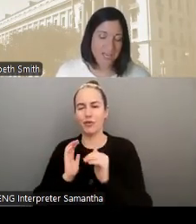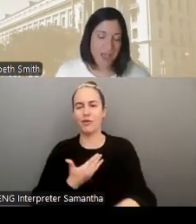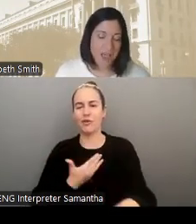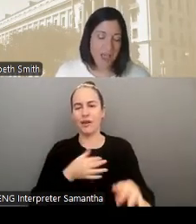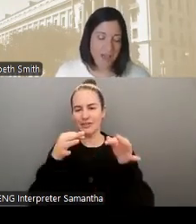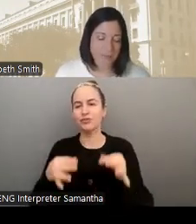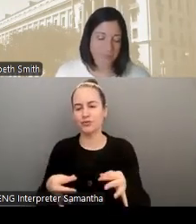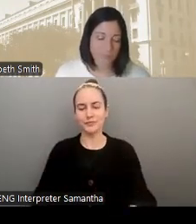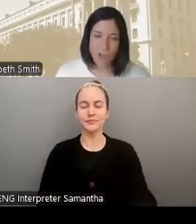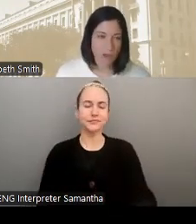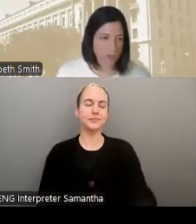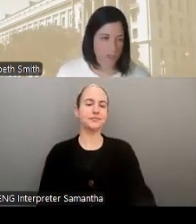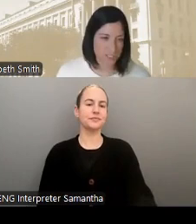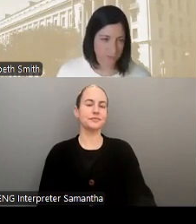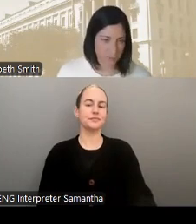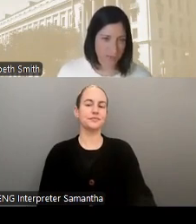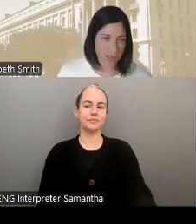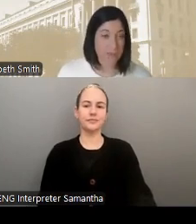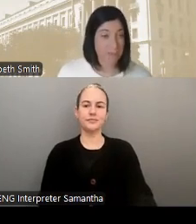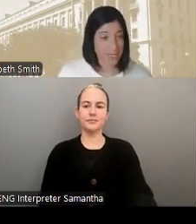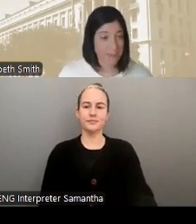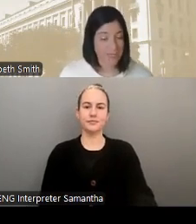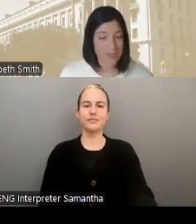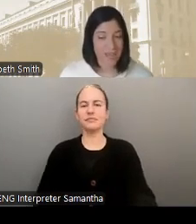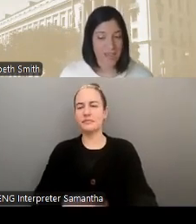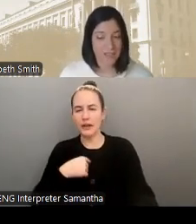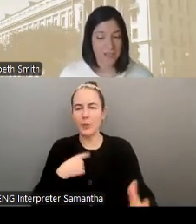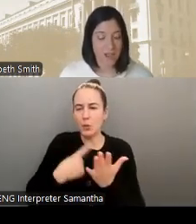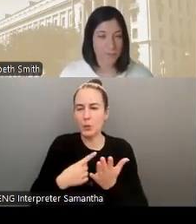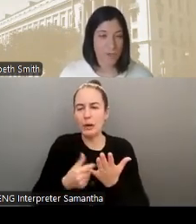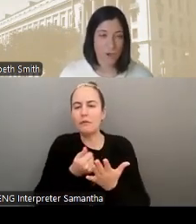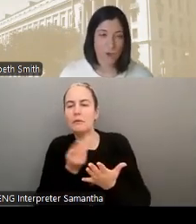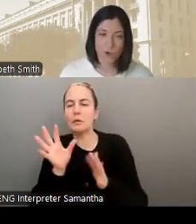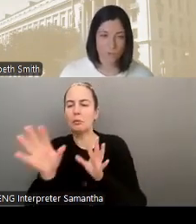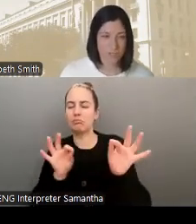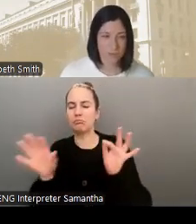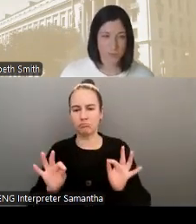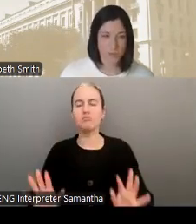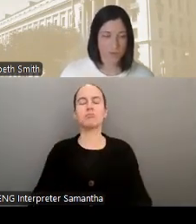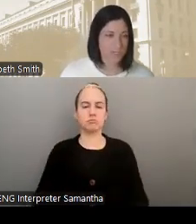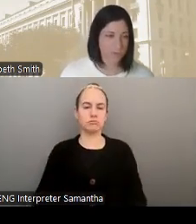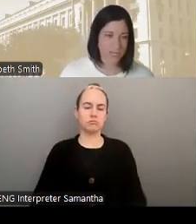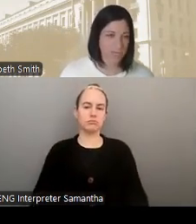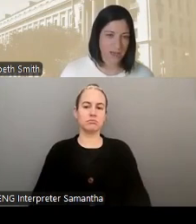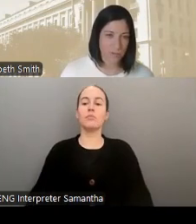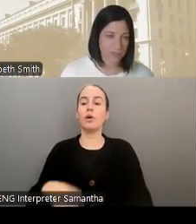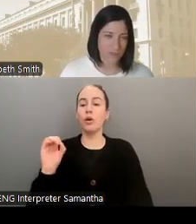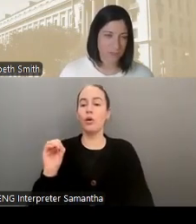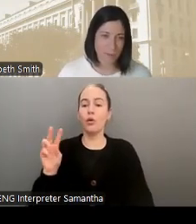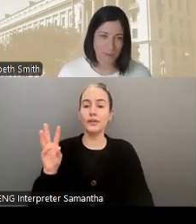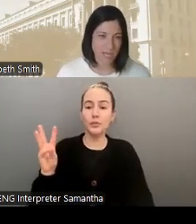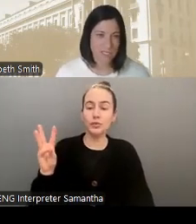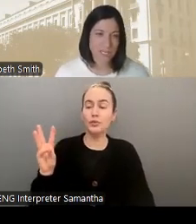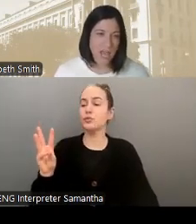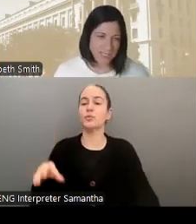entity. I'll cover just a few of them. It might be that OVW or somebody within